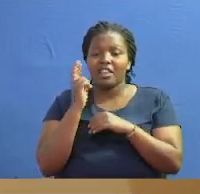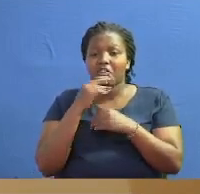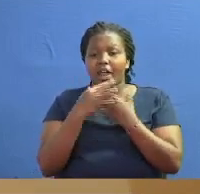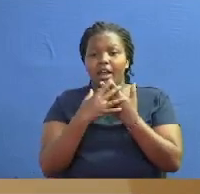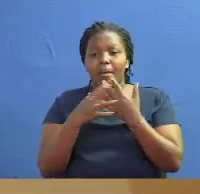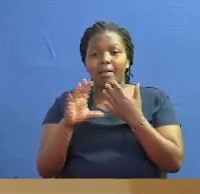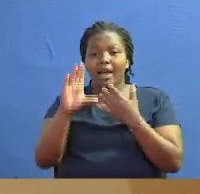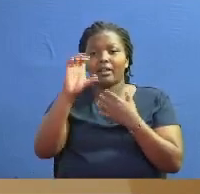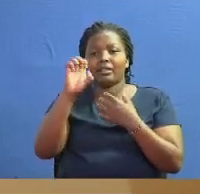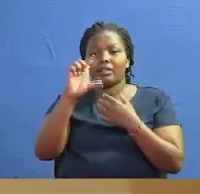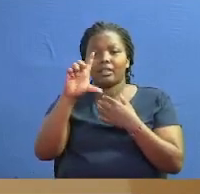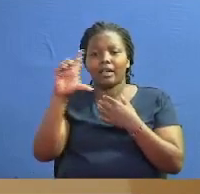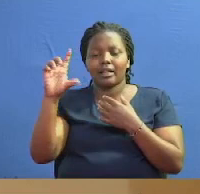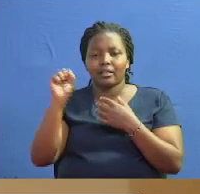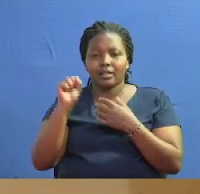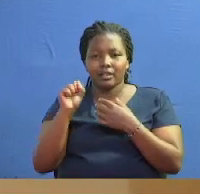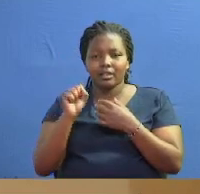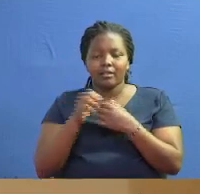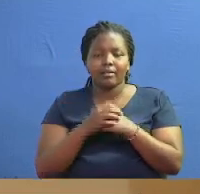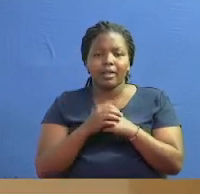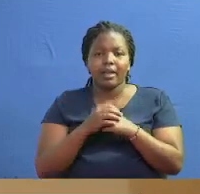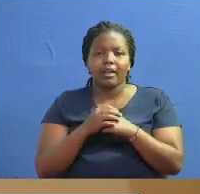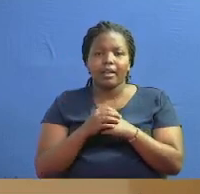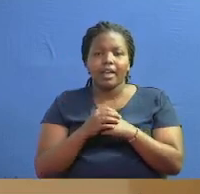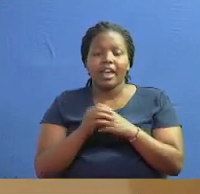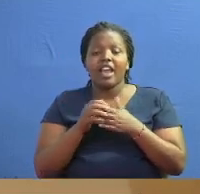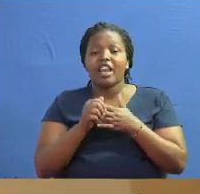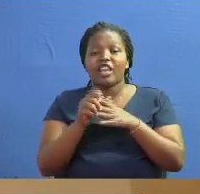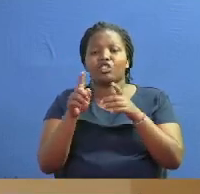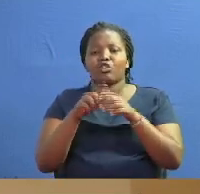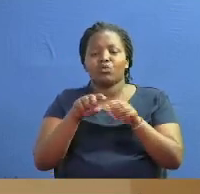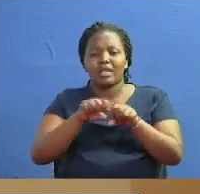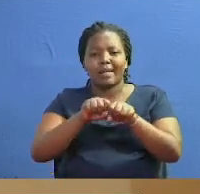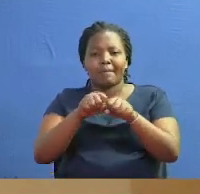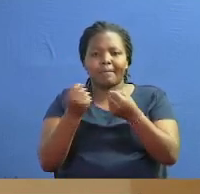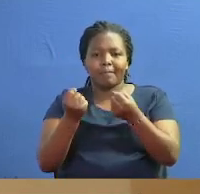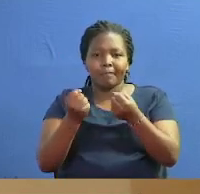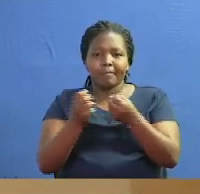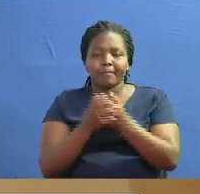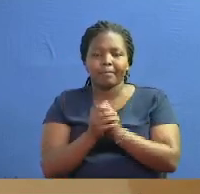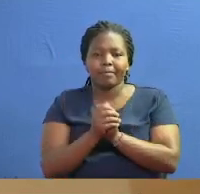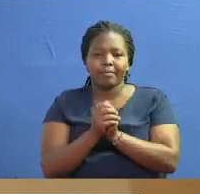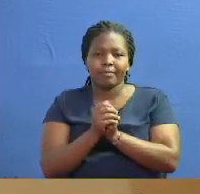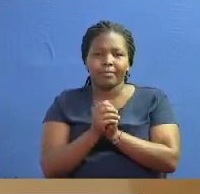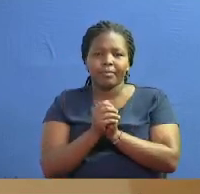well, and causes the breakage of these red blood cells, leading to the